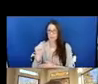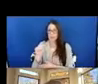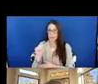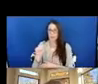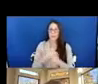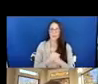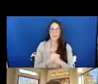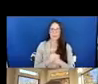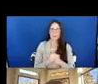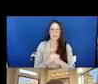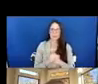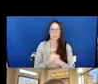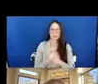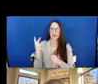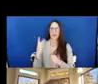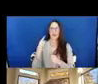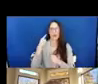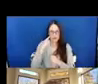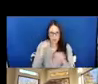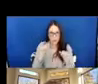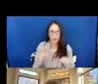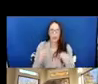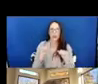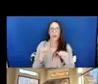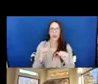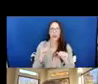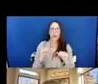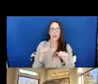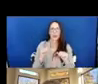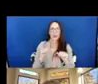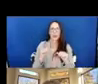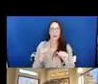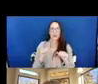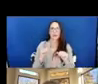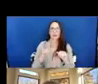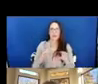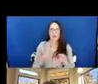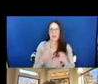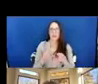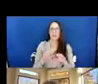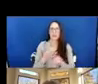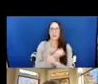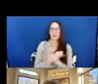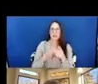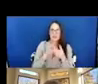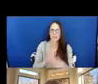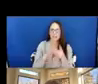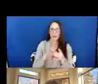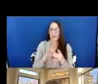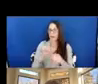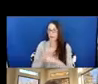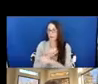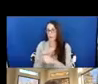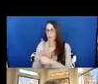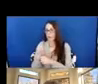by which we could situate, uh, the work that Donna and the wonderful family, she's working with in,